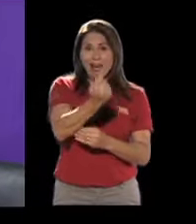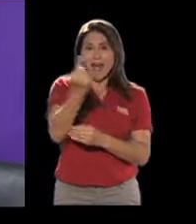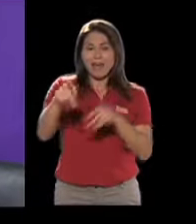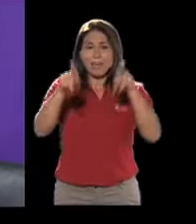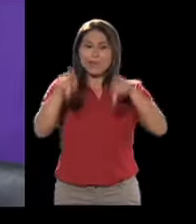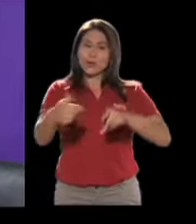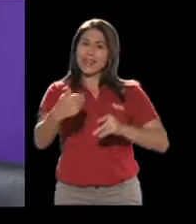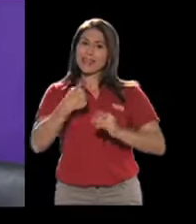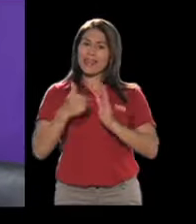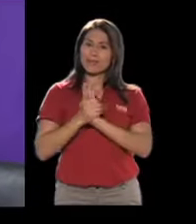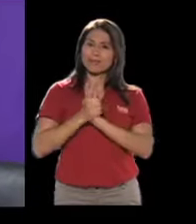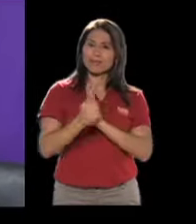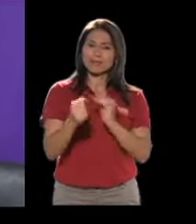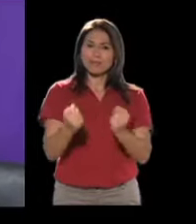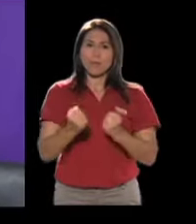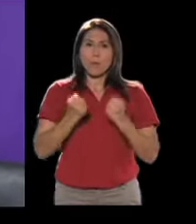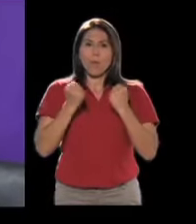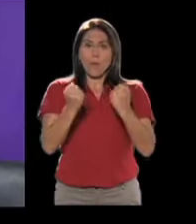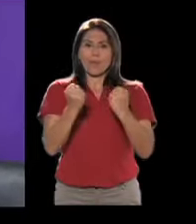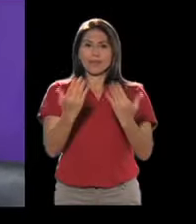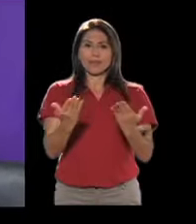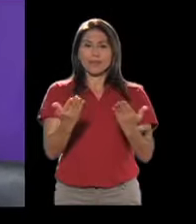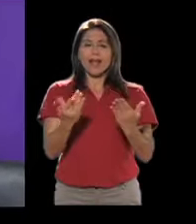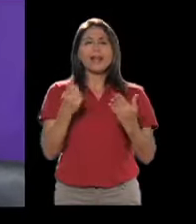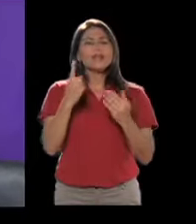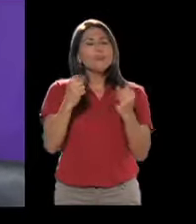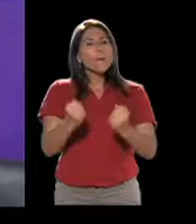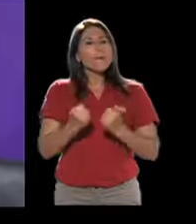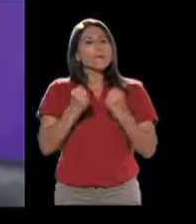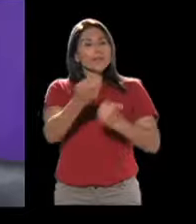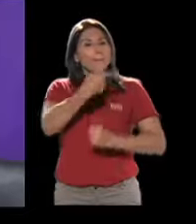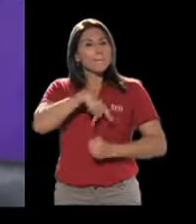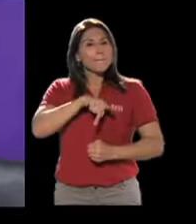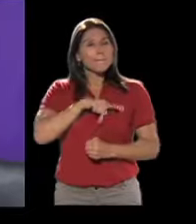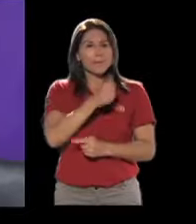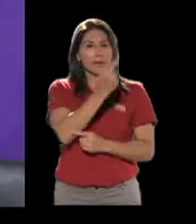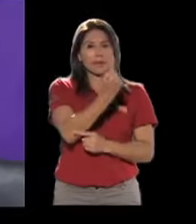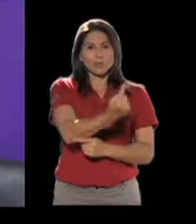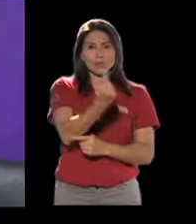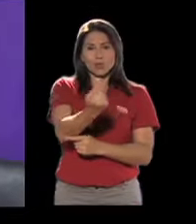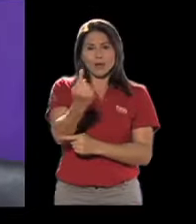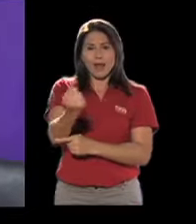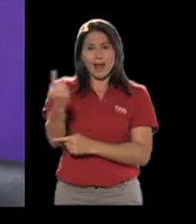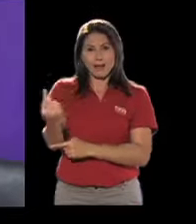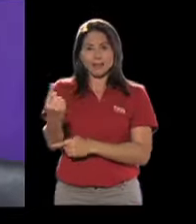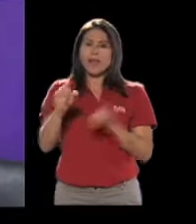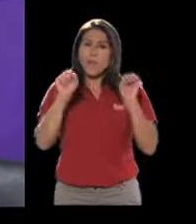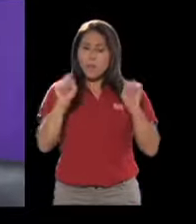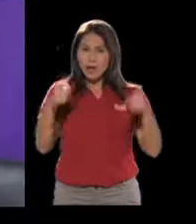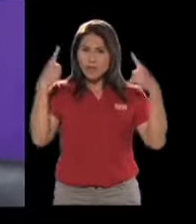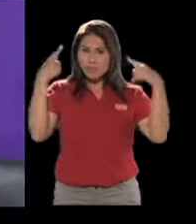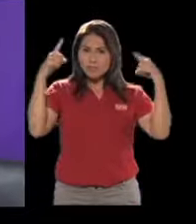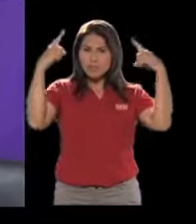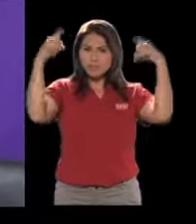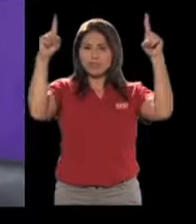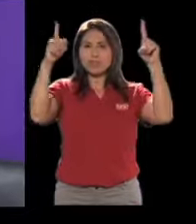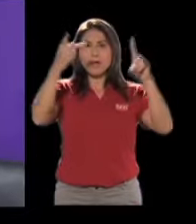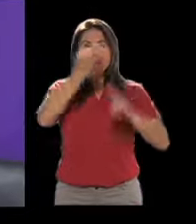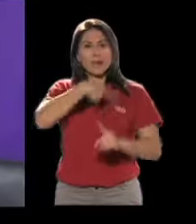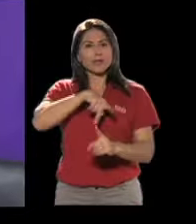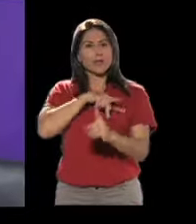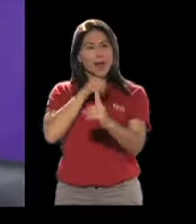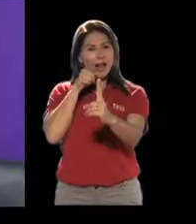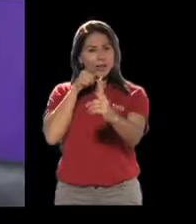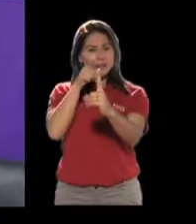potencial. potential, Es un potencial and personal can make personal achievements, y puede obtener and logros the personales.